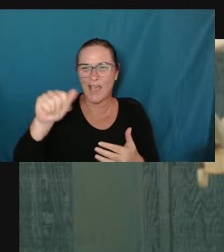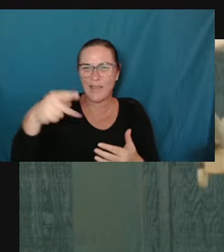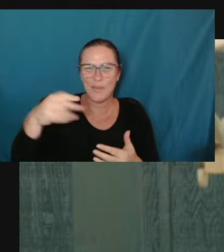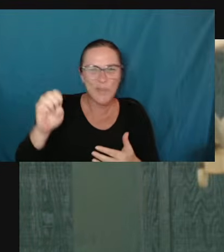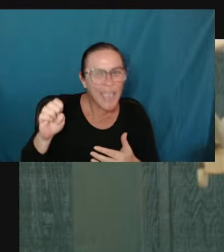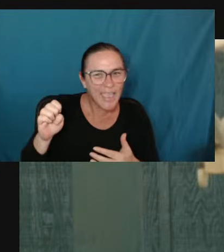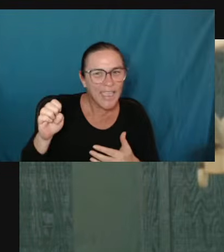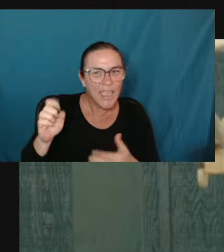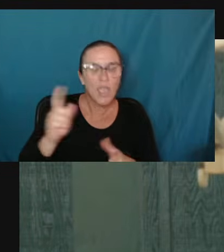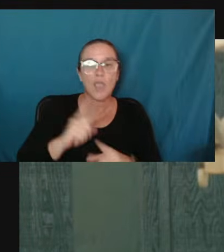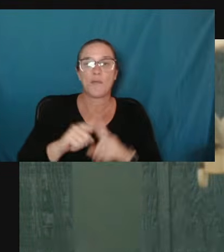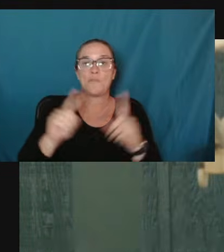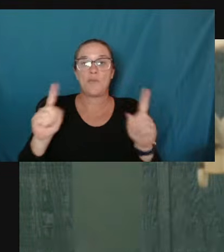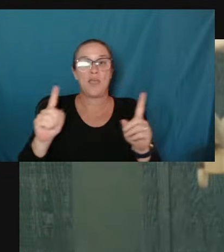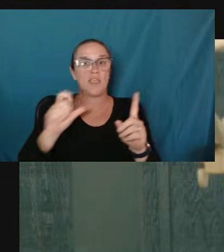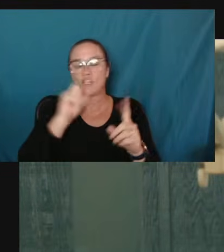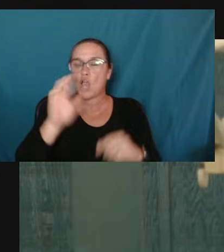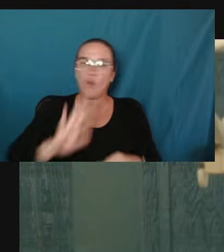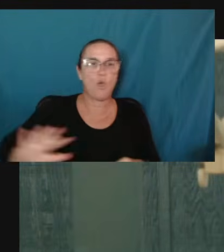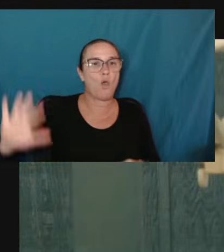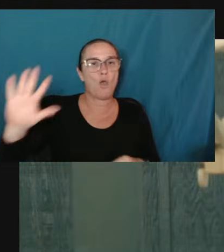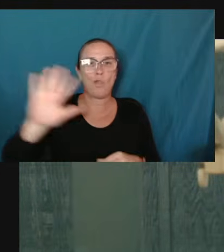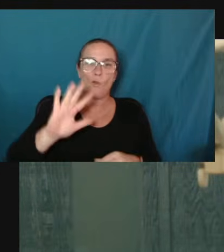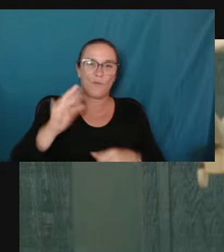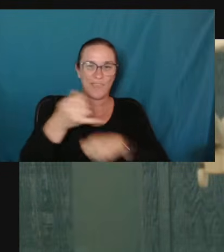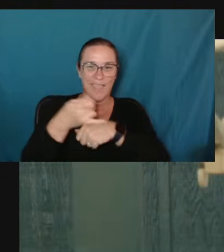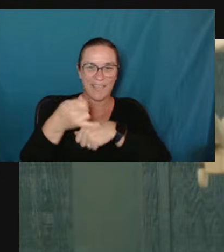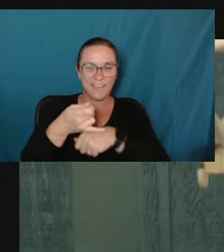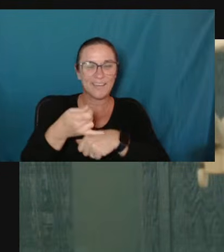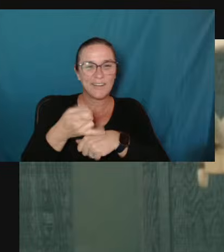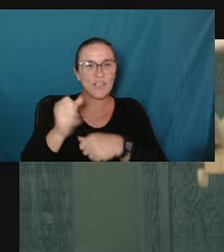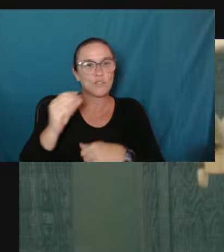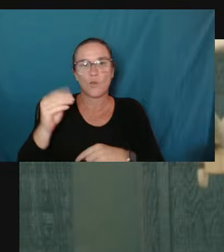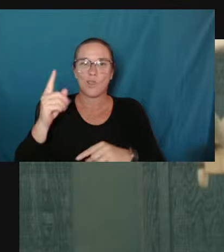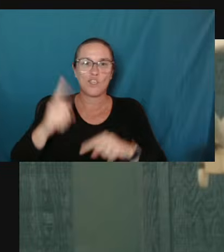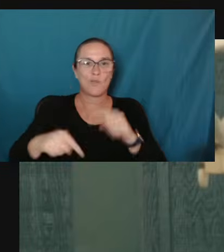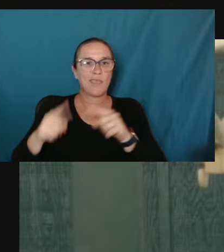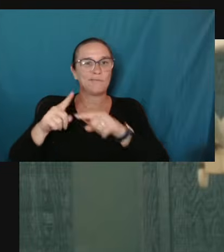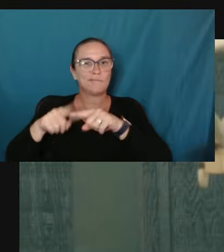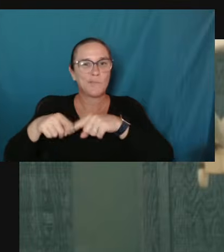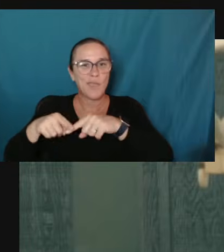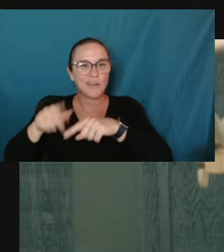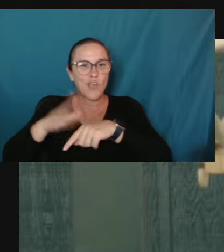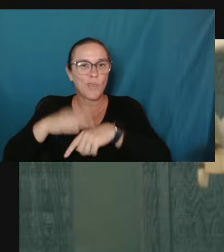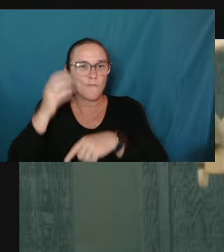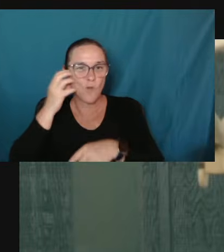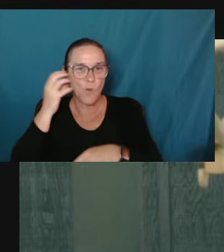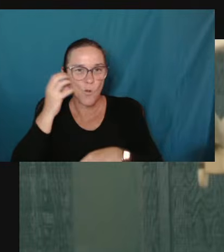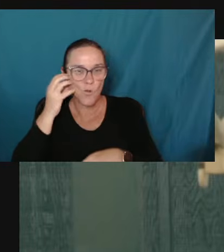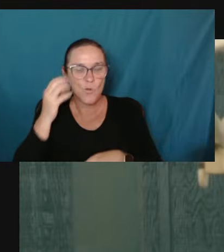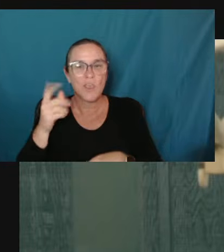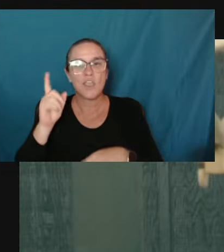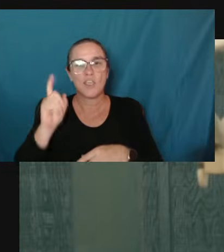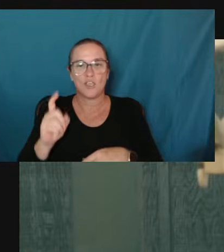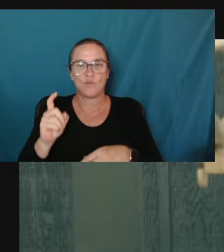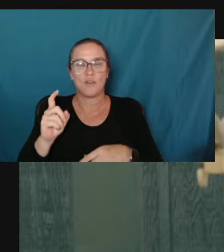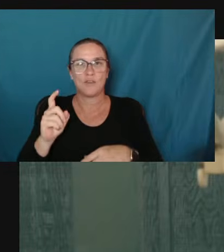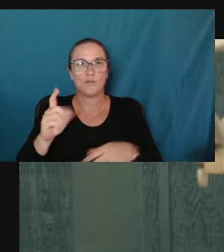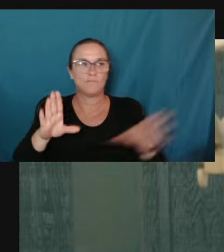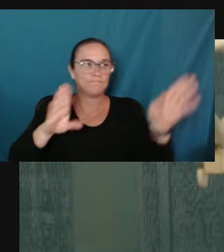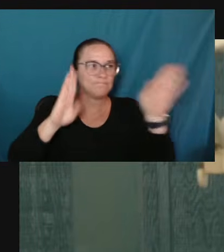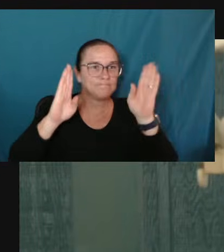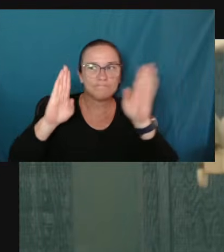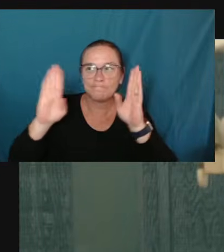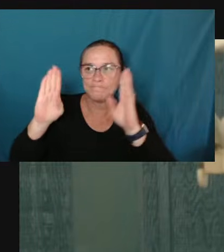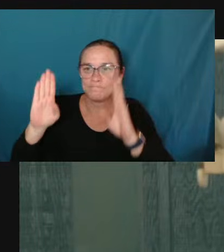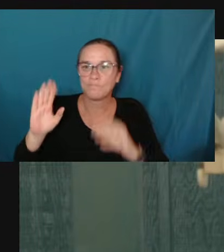However, there isn't everywhere on the island, right? And so you cannot count on your phone, right? You really need to count on your wits. All